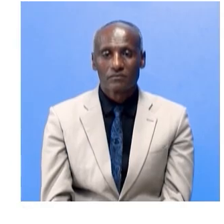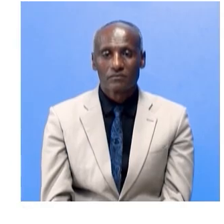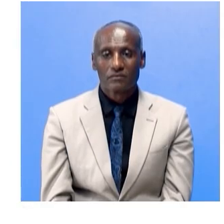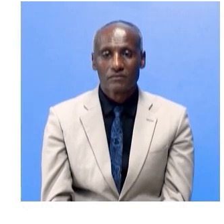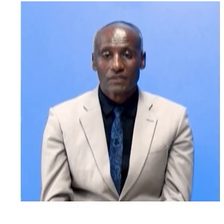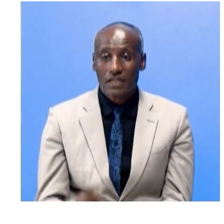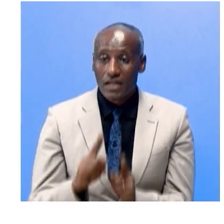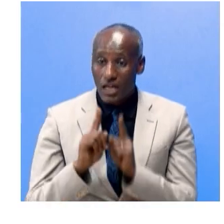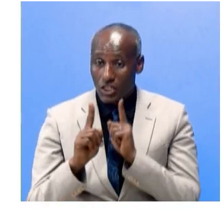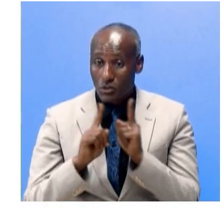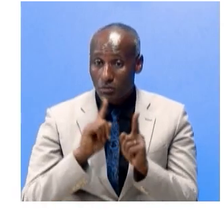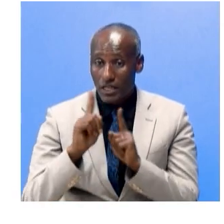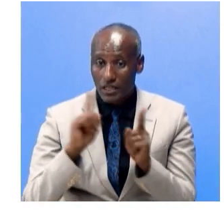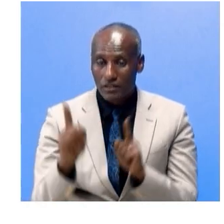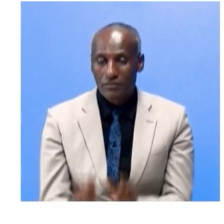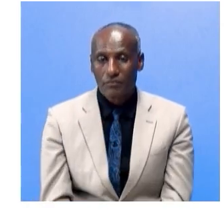speak